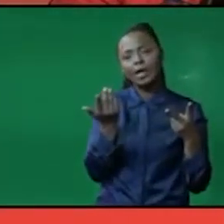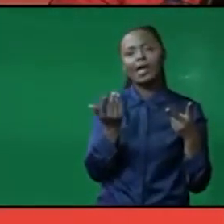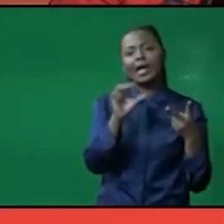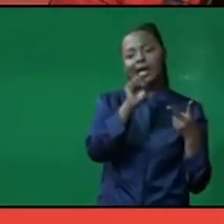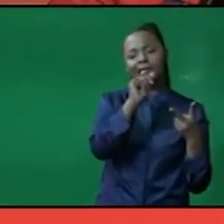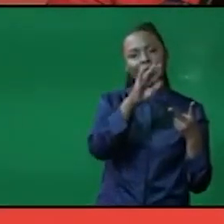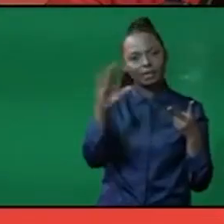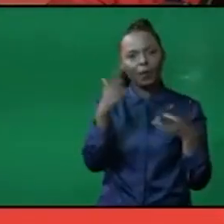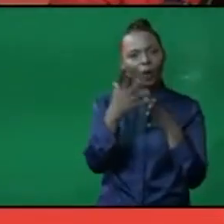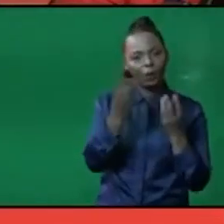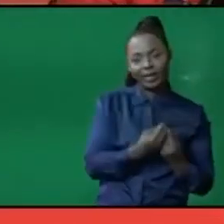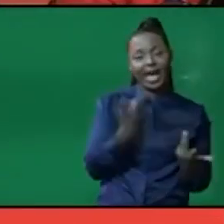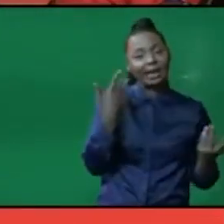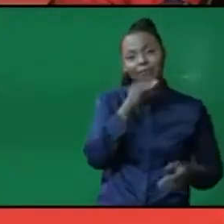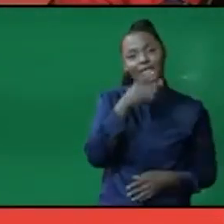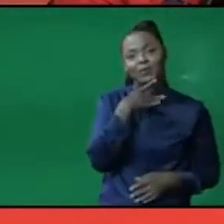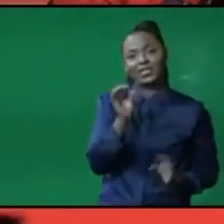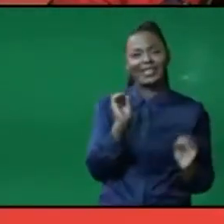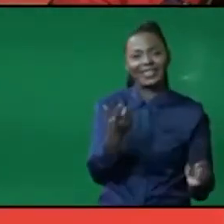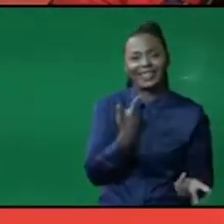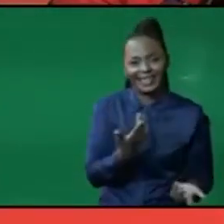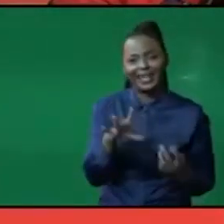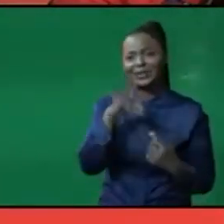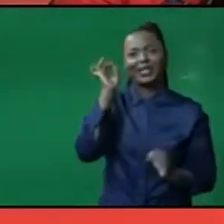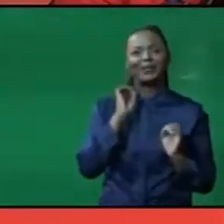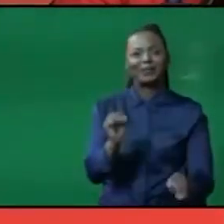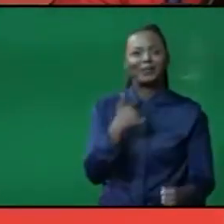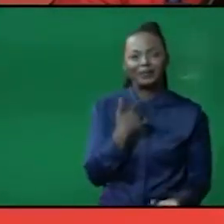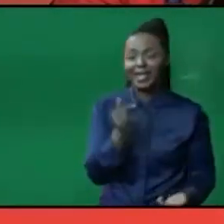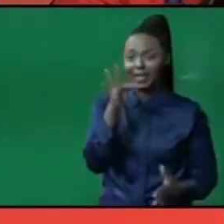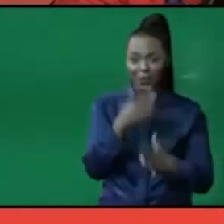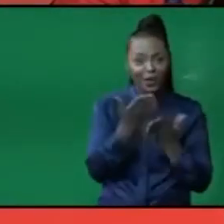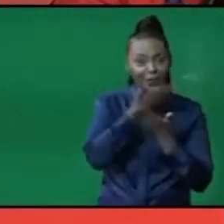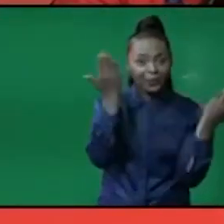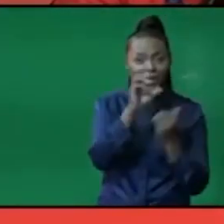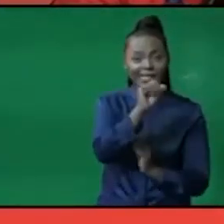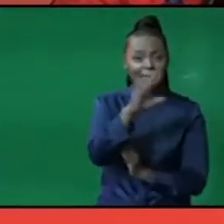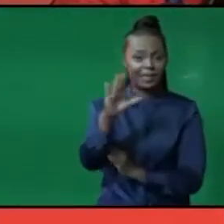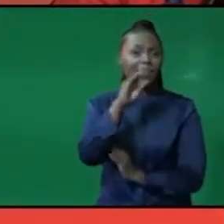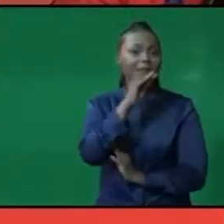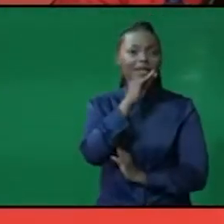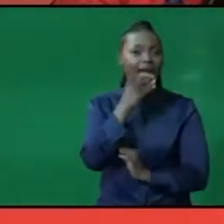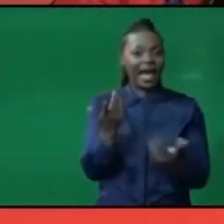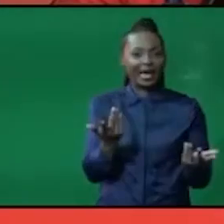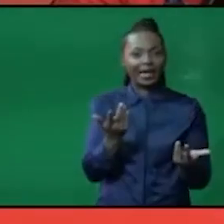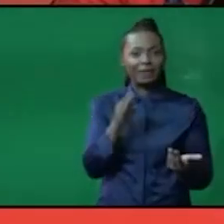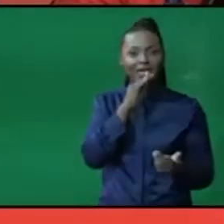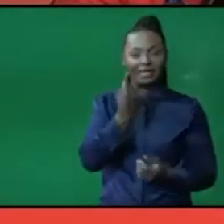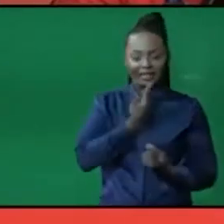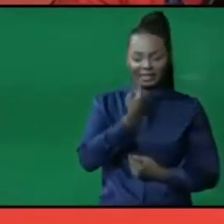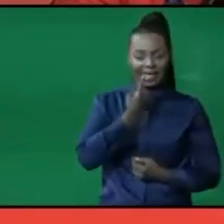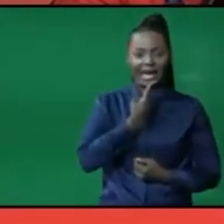SABC. You have no choice. Because by not working with SABC, you are not working with yourself. It's